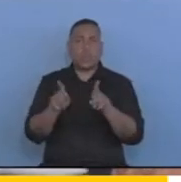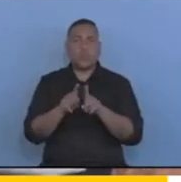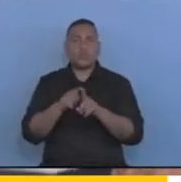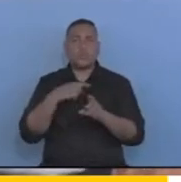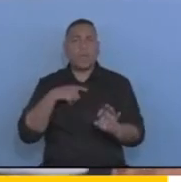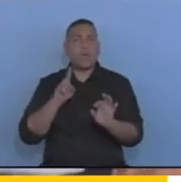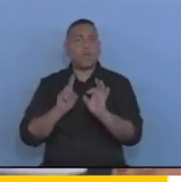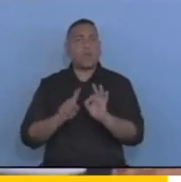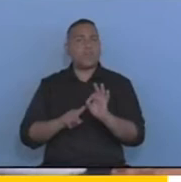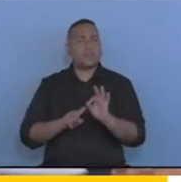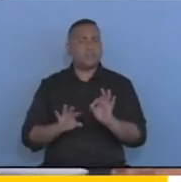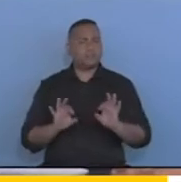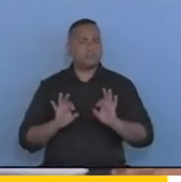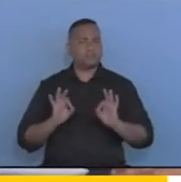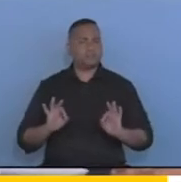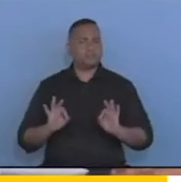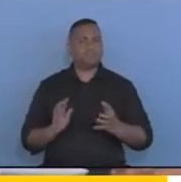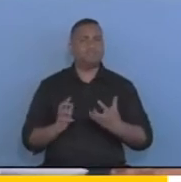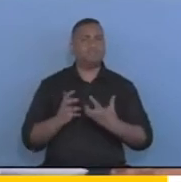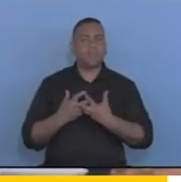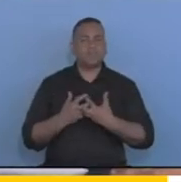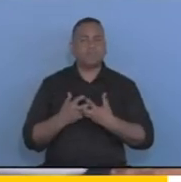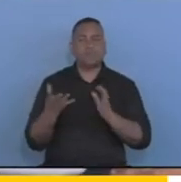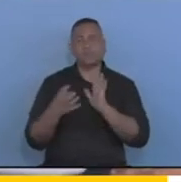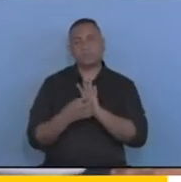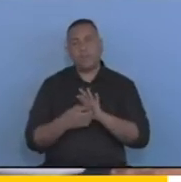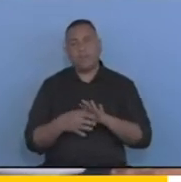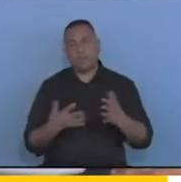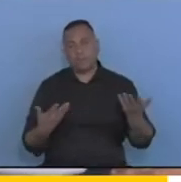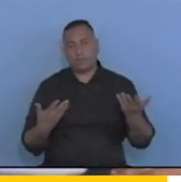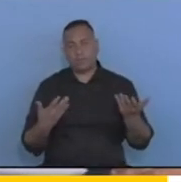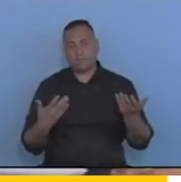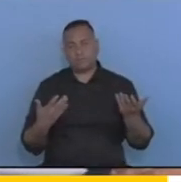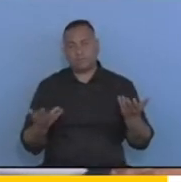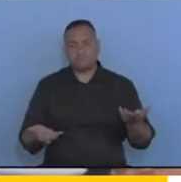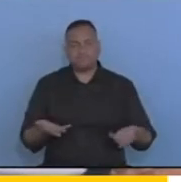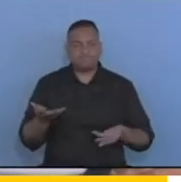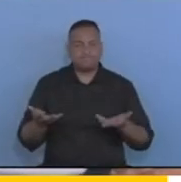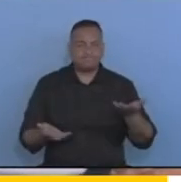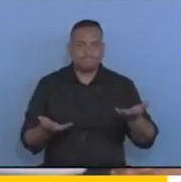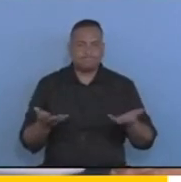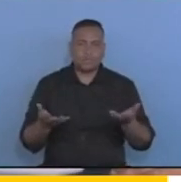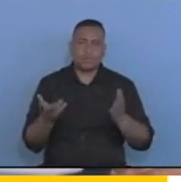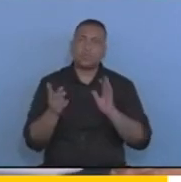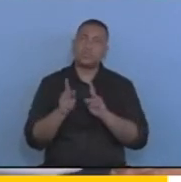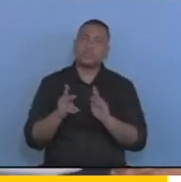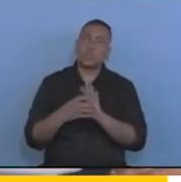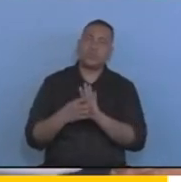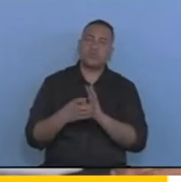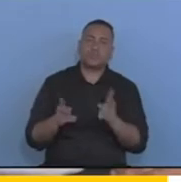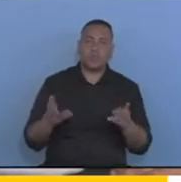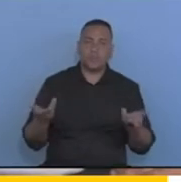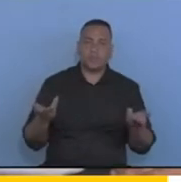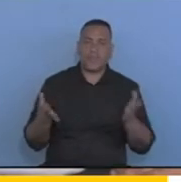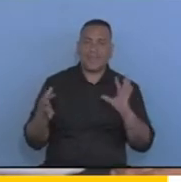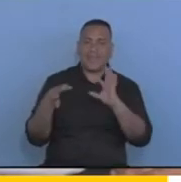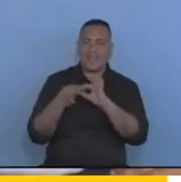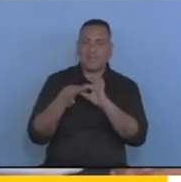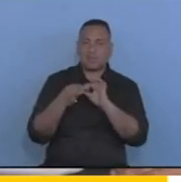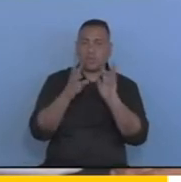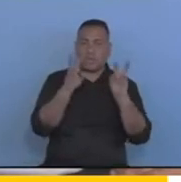standard. Yeah. Exactly. For instance, just take a normal example in life, in electrical. Mm. When making